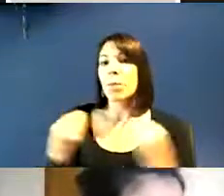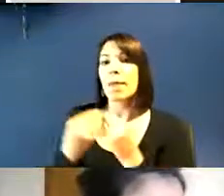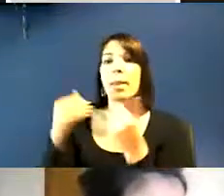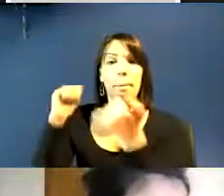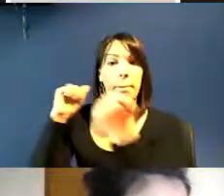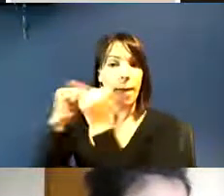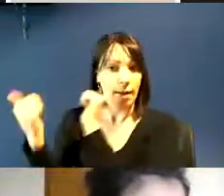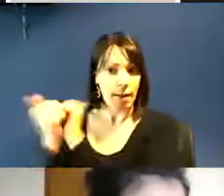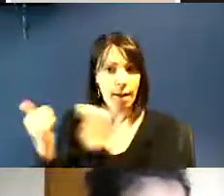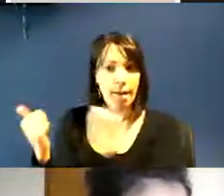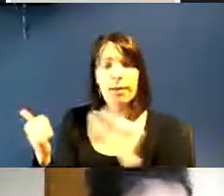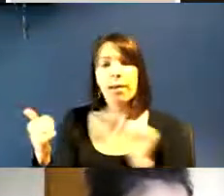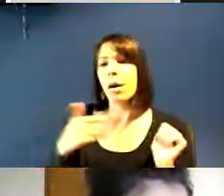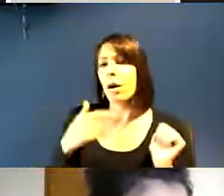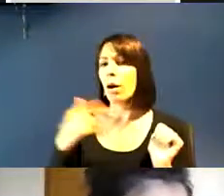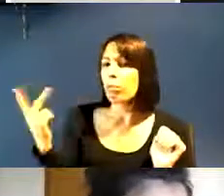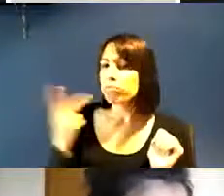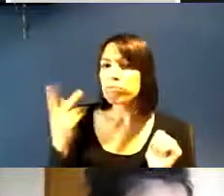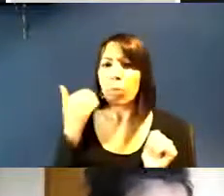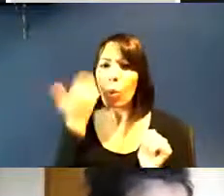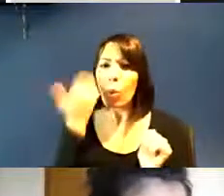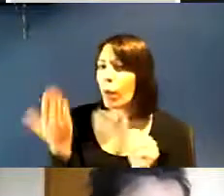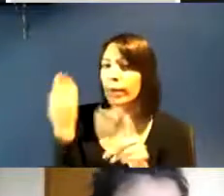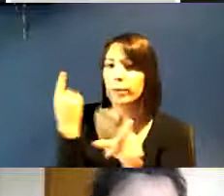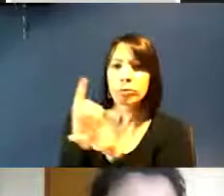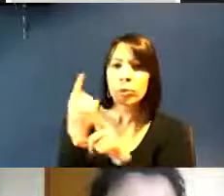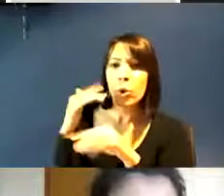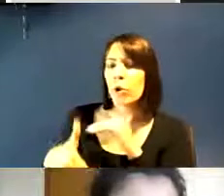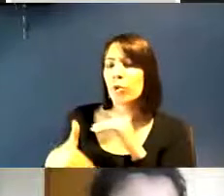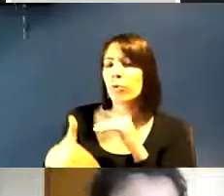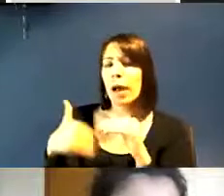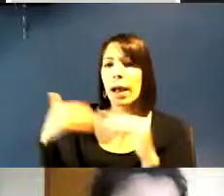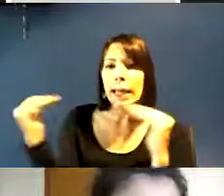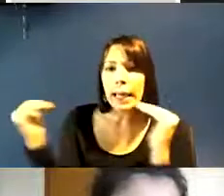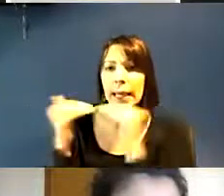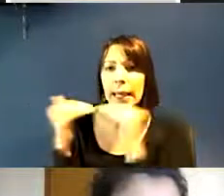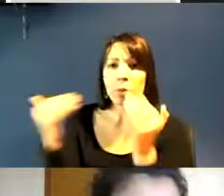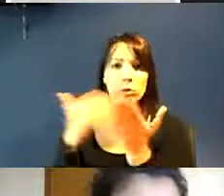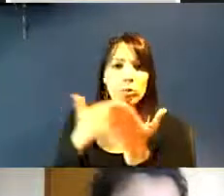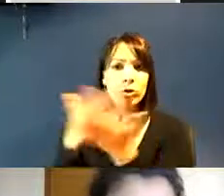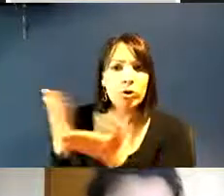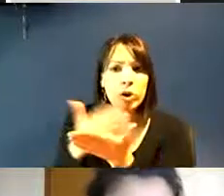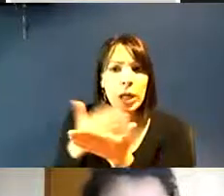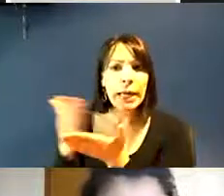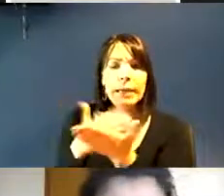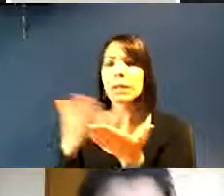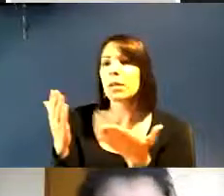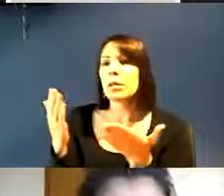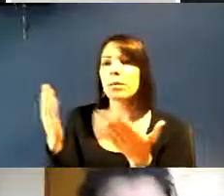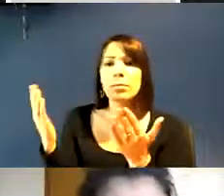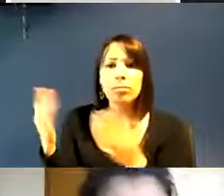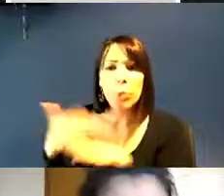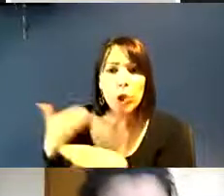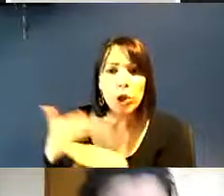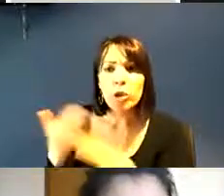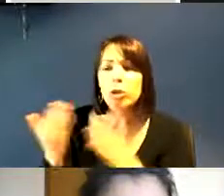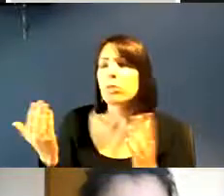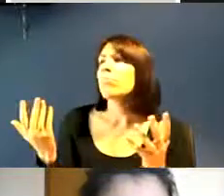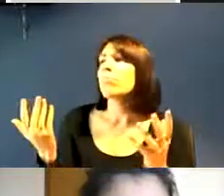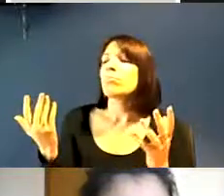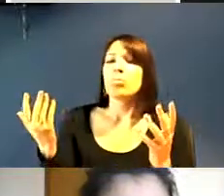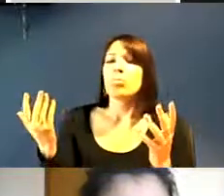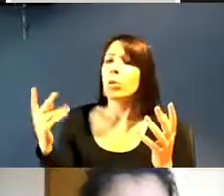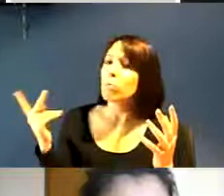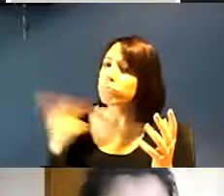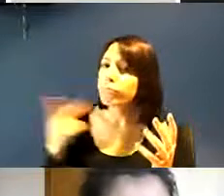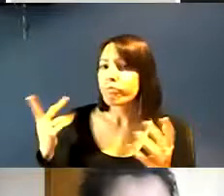We constantly talk about things like equal share of unpaid labor. We work from a position of